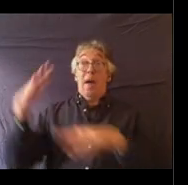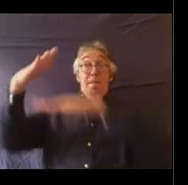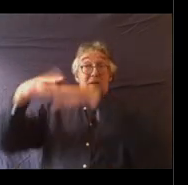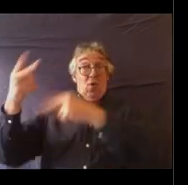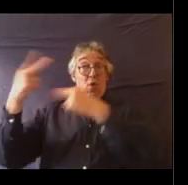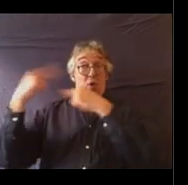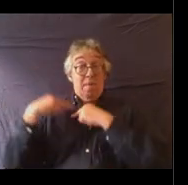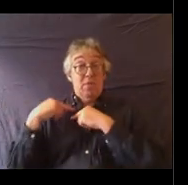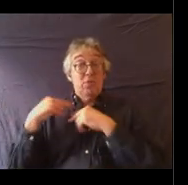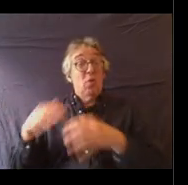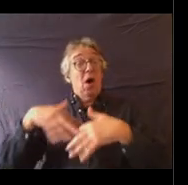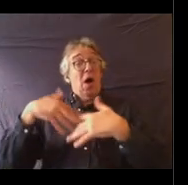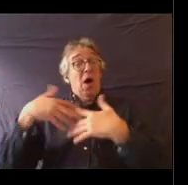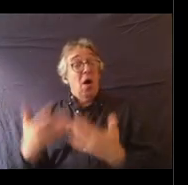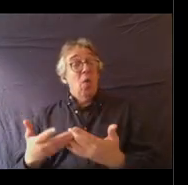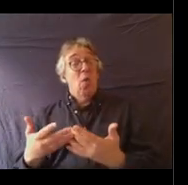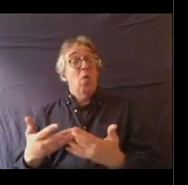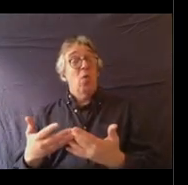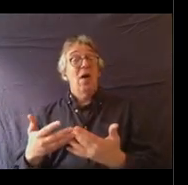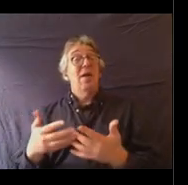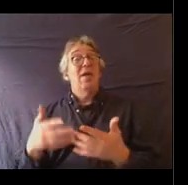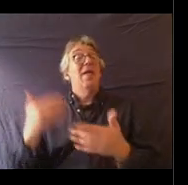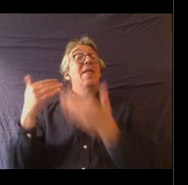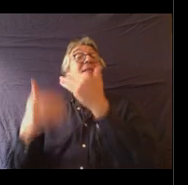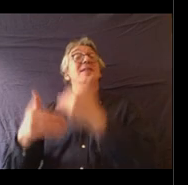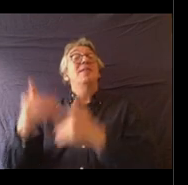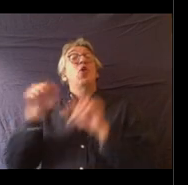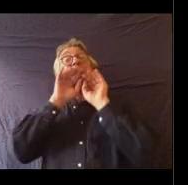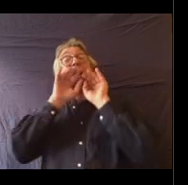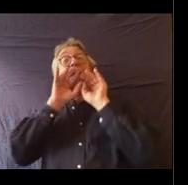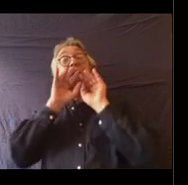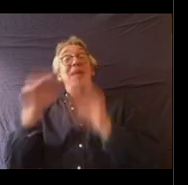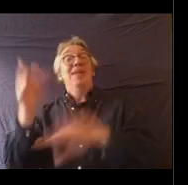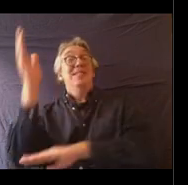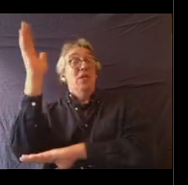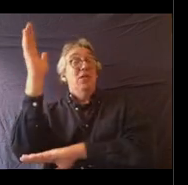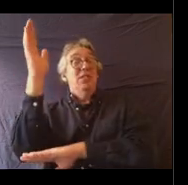against incitement of violence, hate speech, will be enforced in practice.